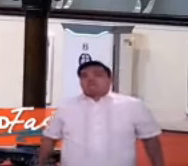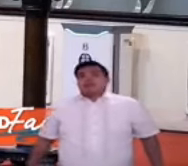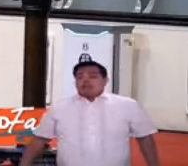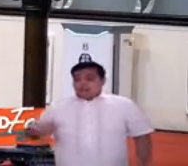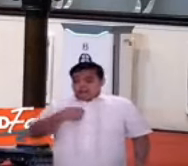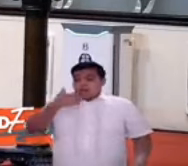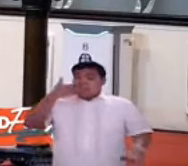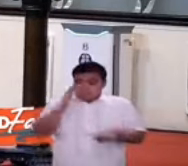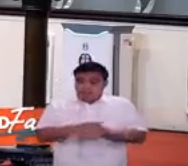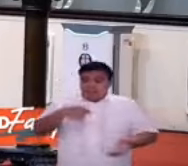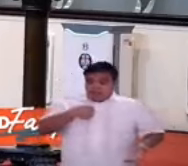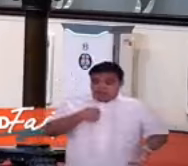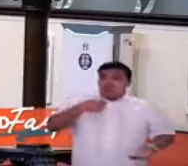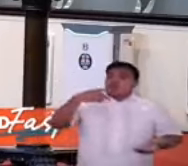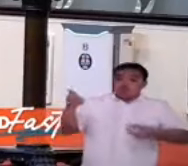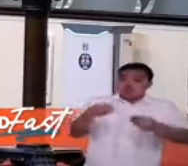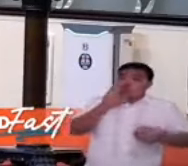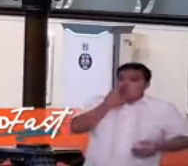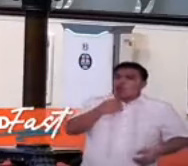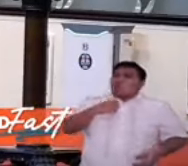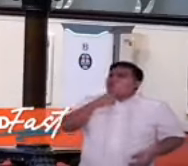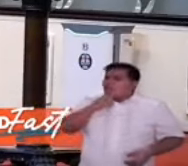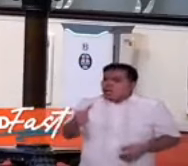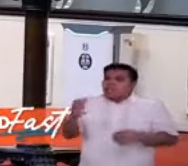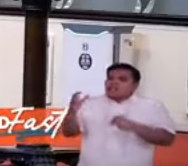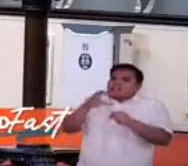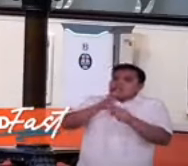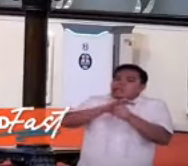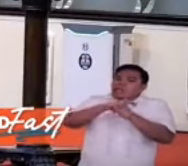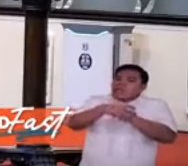Kung sayop sila, sayop sila. Ayaw dupi.